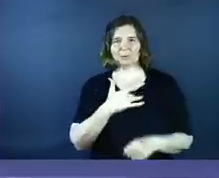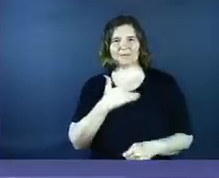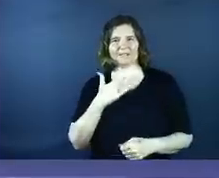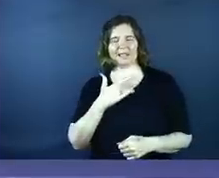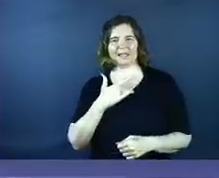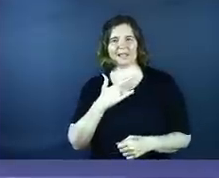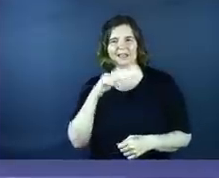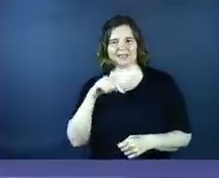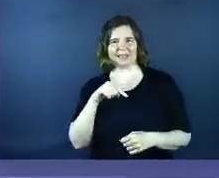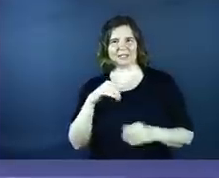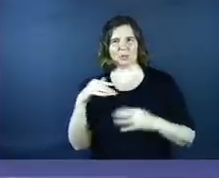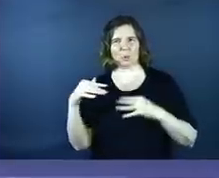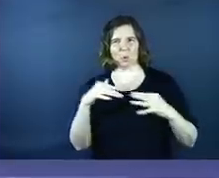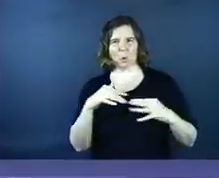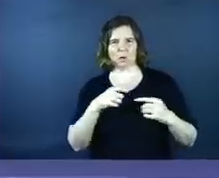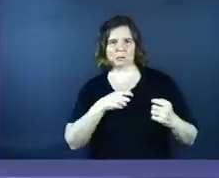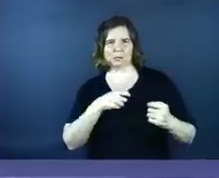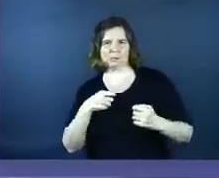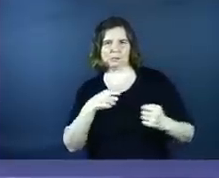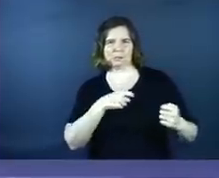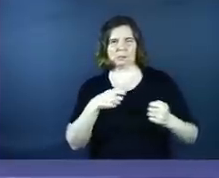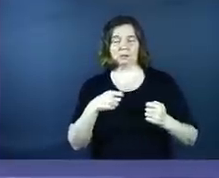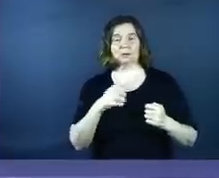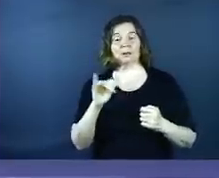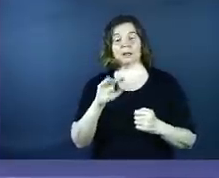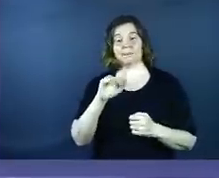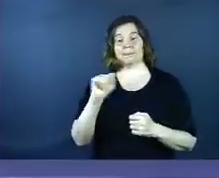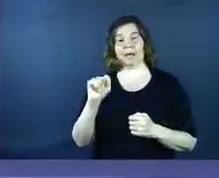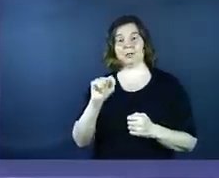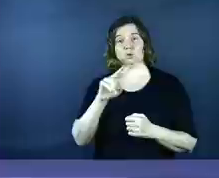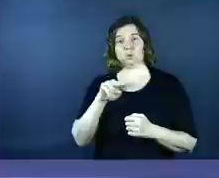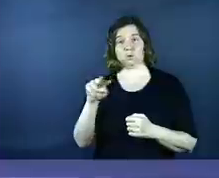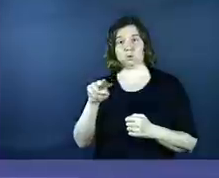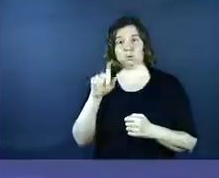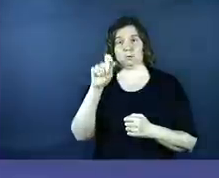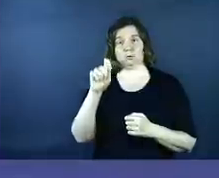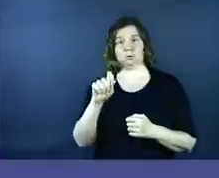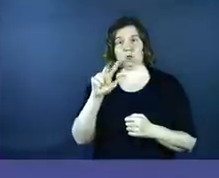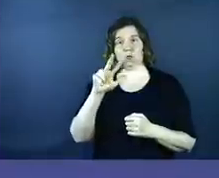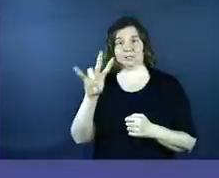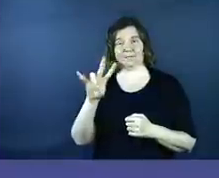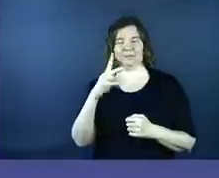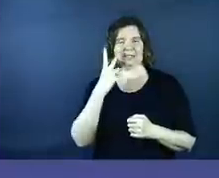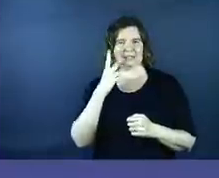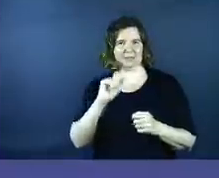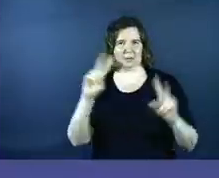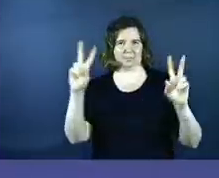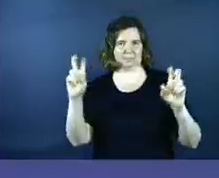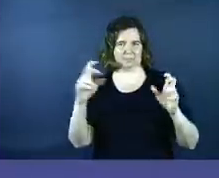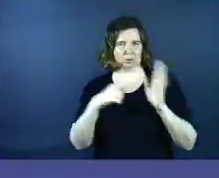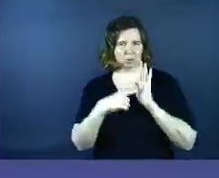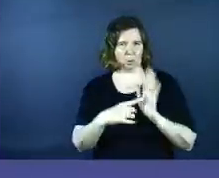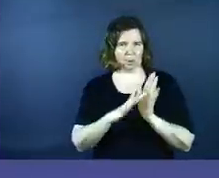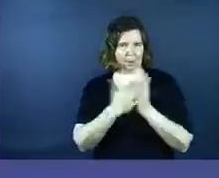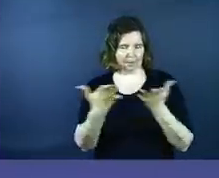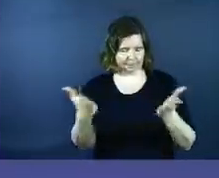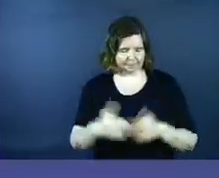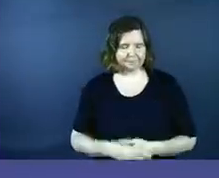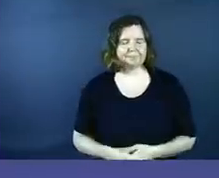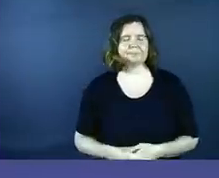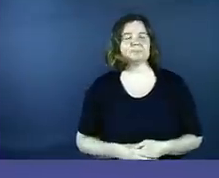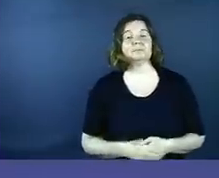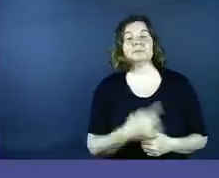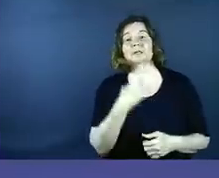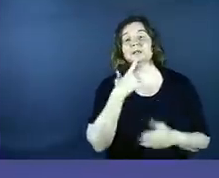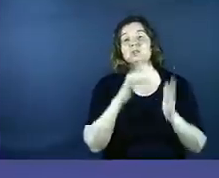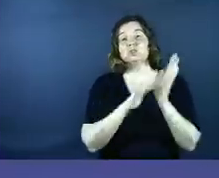feel this war like it's out there. Matthew 22, verse 37, see if we can bring some sanity to this. It